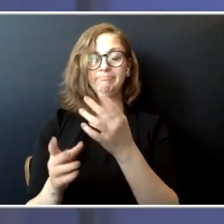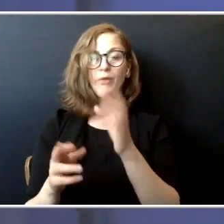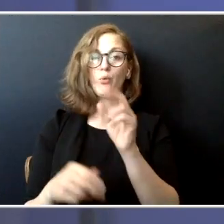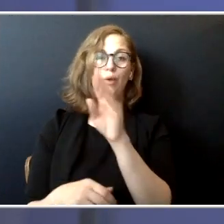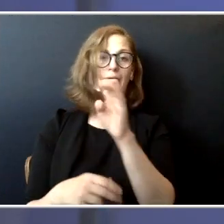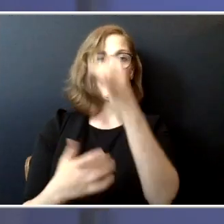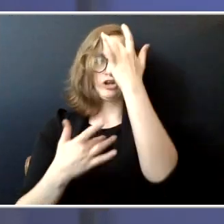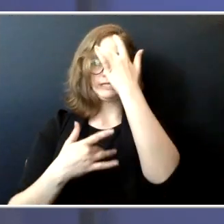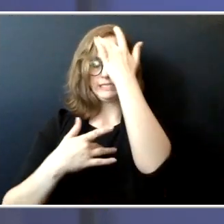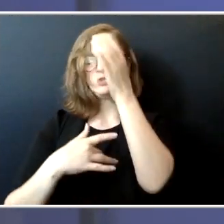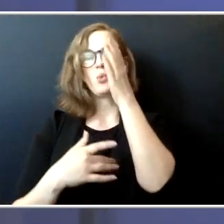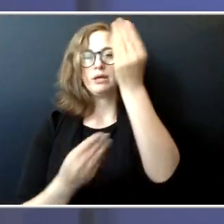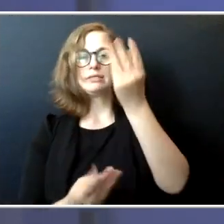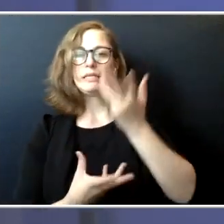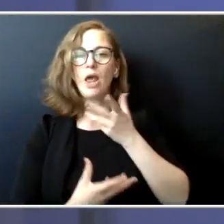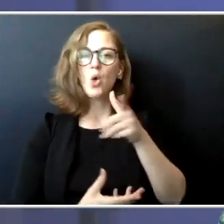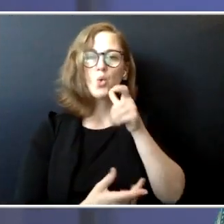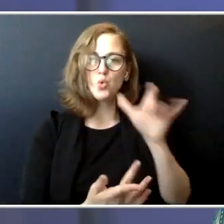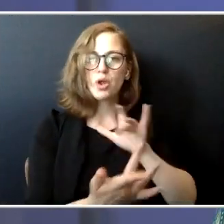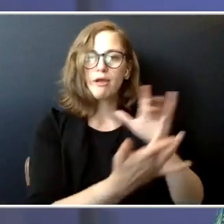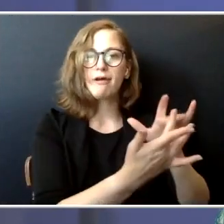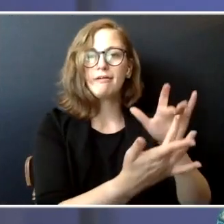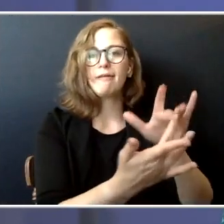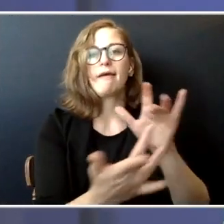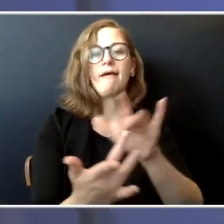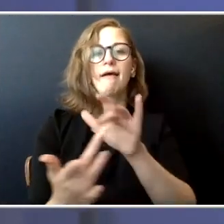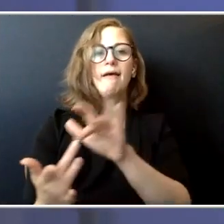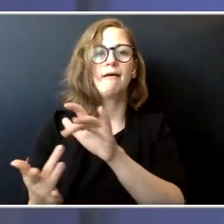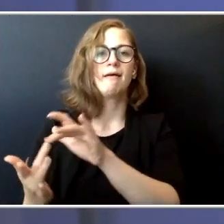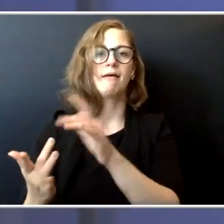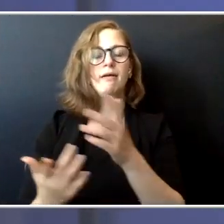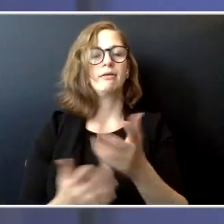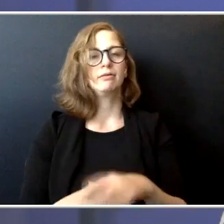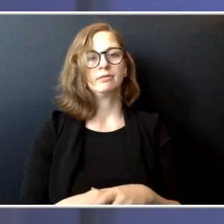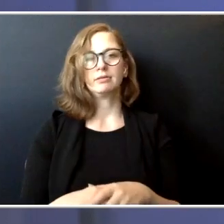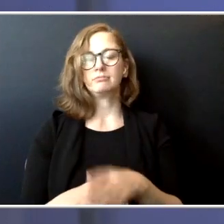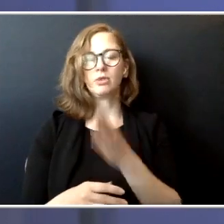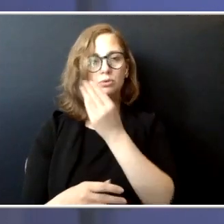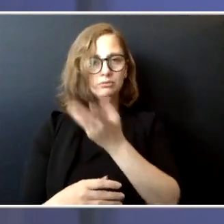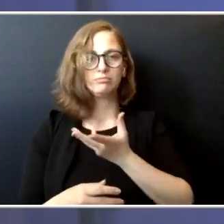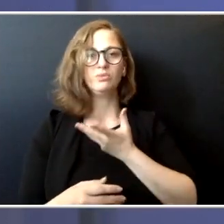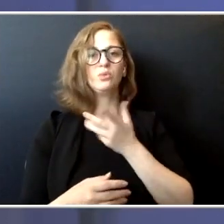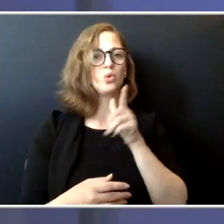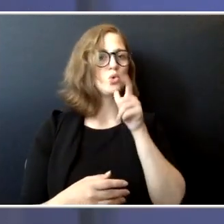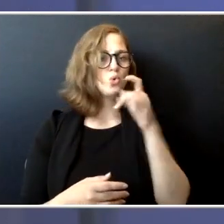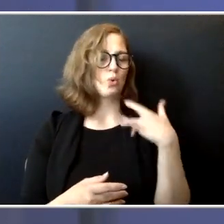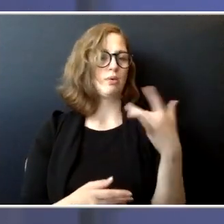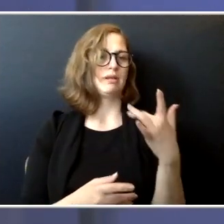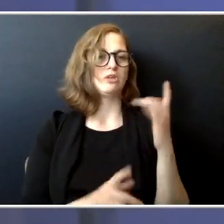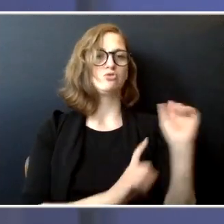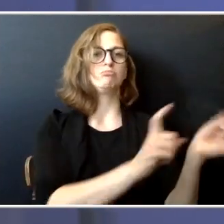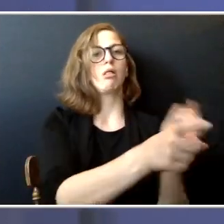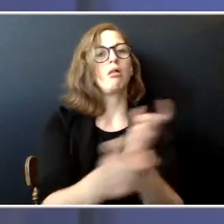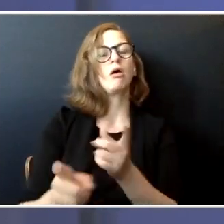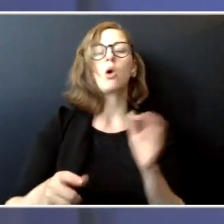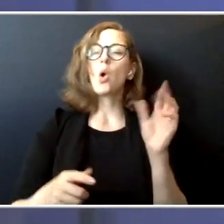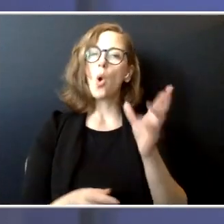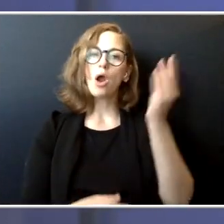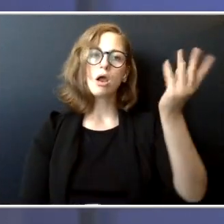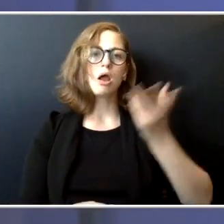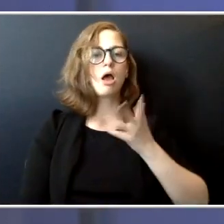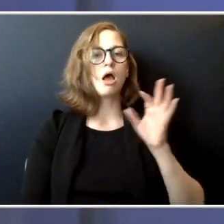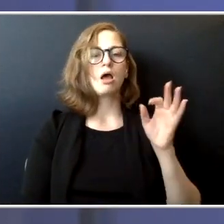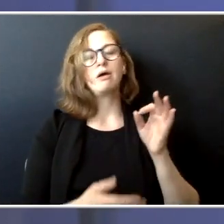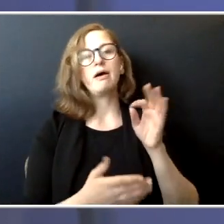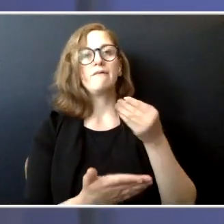this organization, organization. They're giving out money, or the funding is open on November 1st. Start calling November